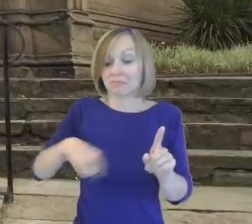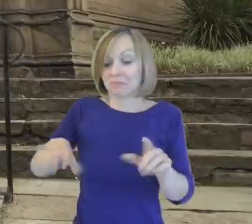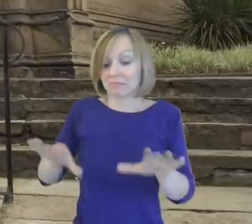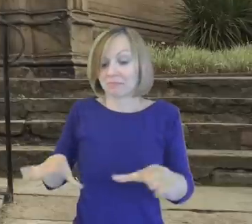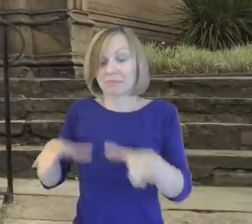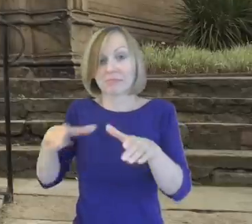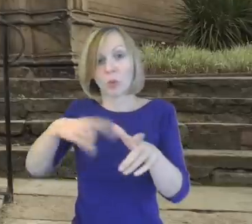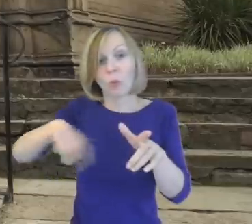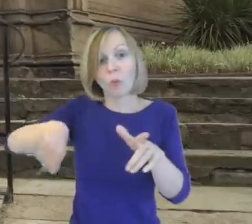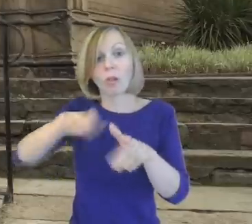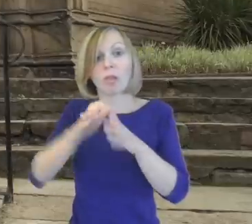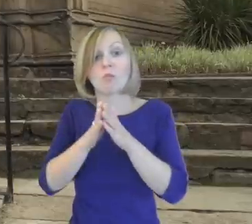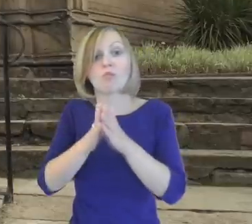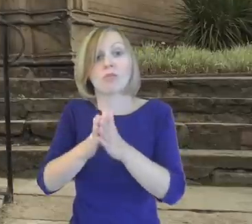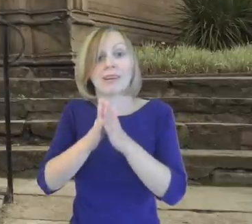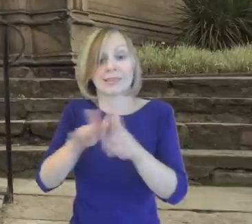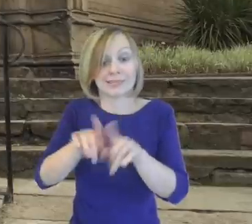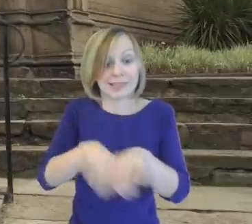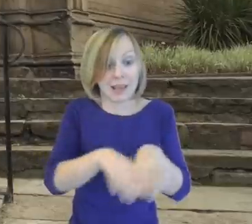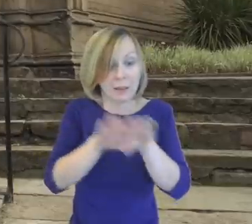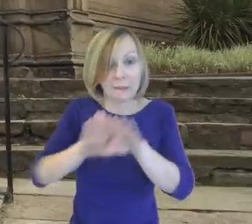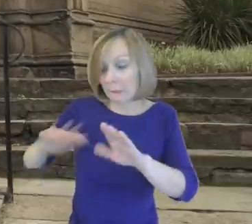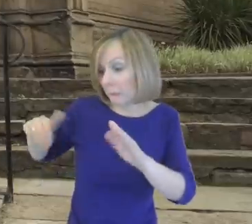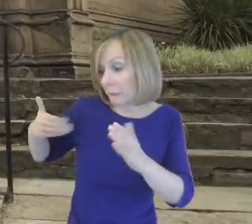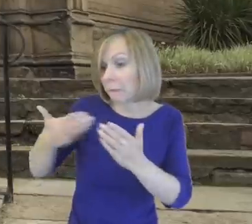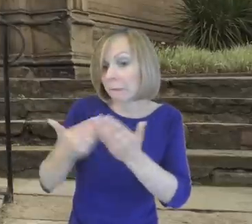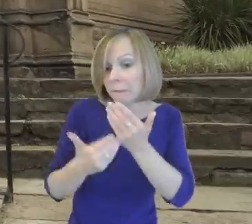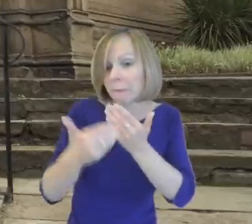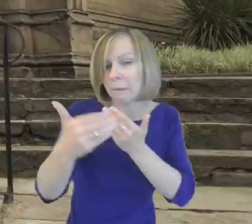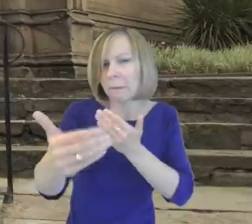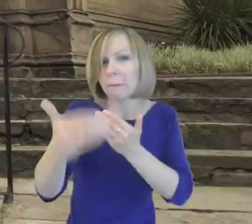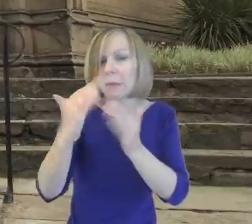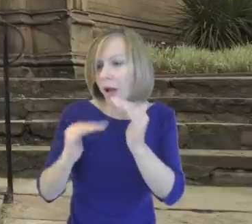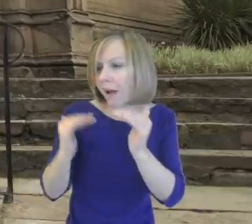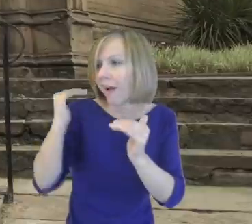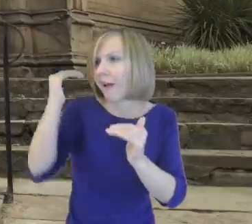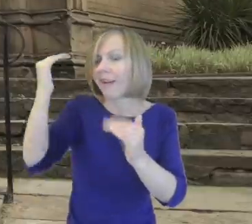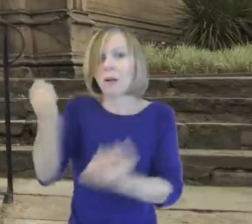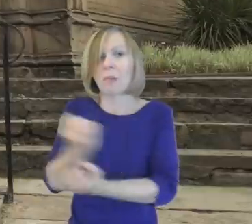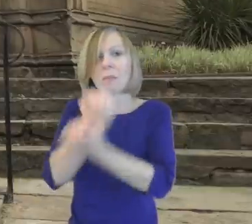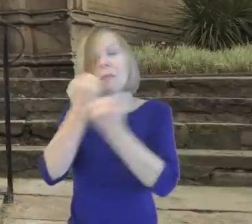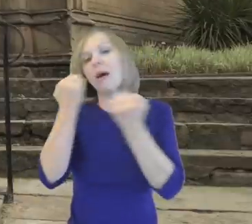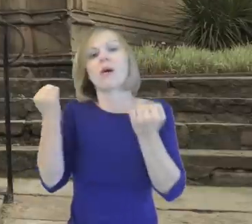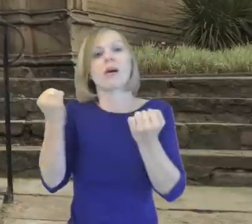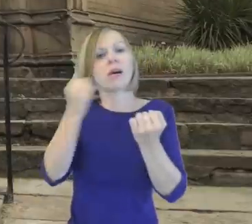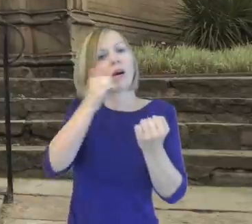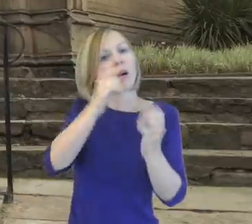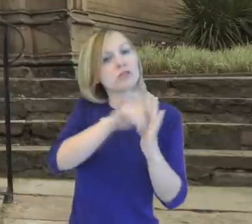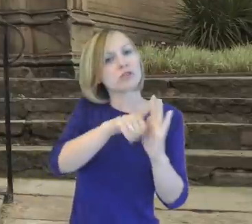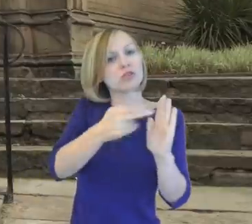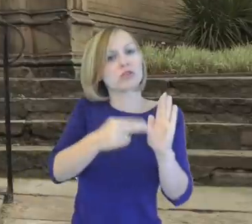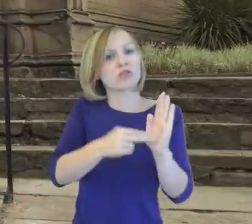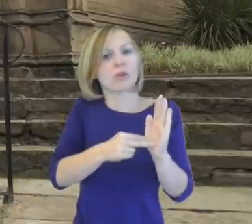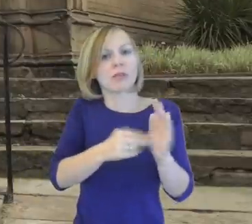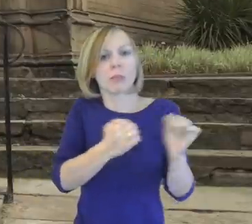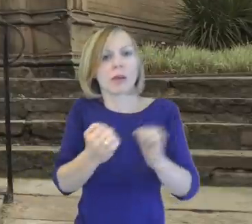hopes and prayers and confessions of millions of people across the ages. We walk alongside that which John the Baptist was called to